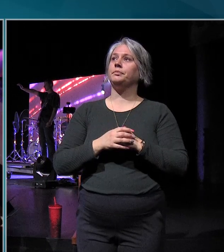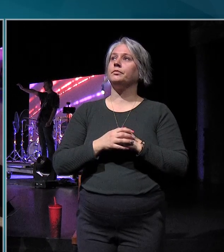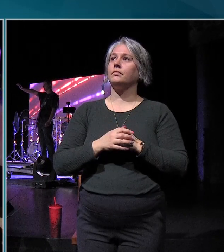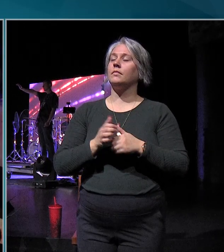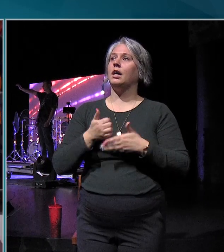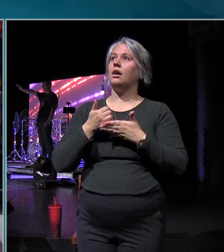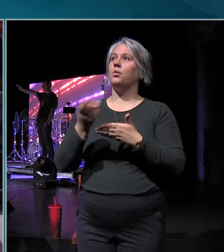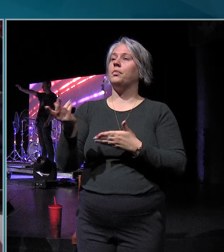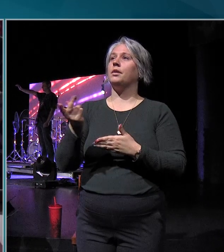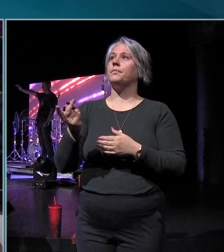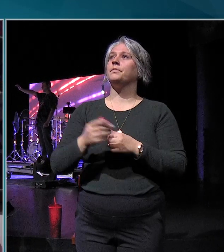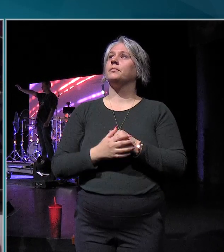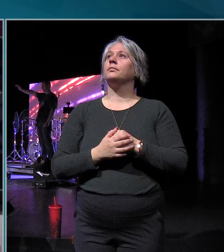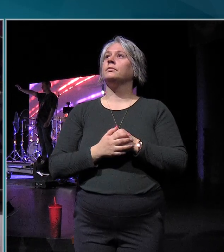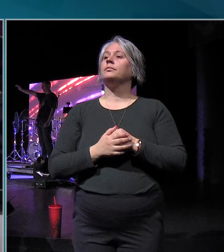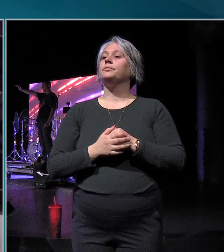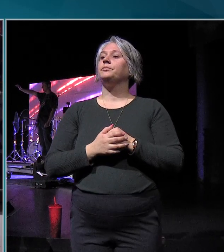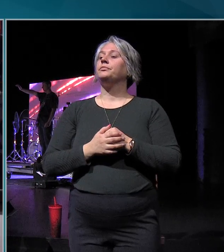that